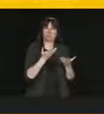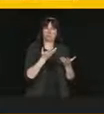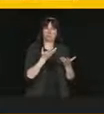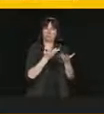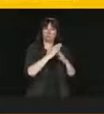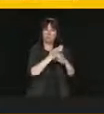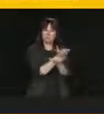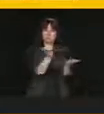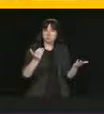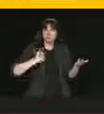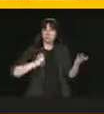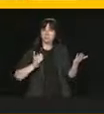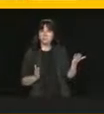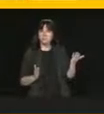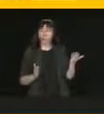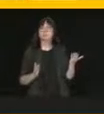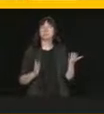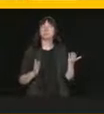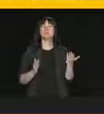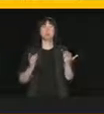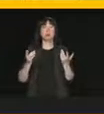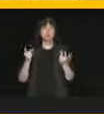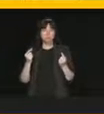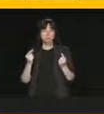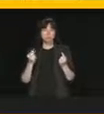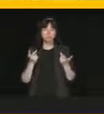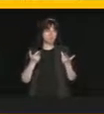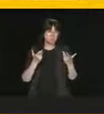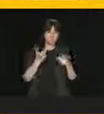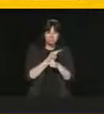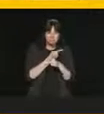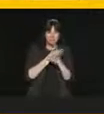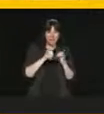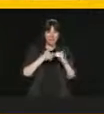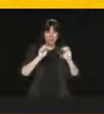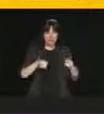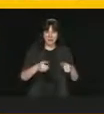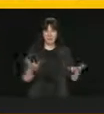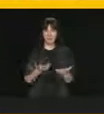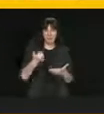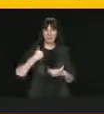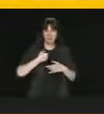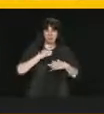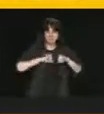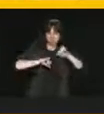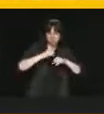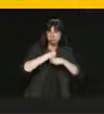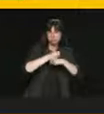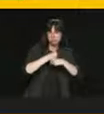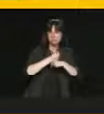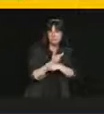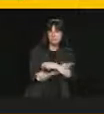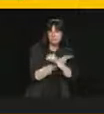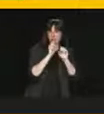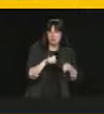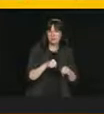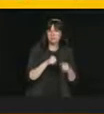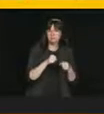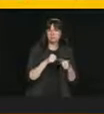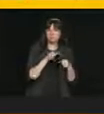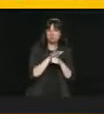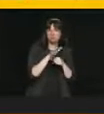citizens. So we are currently putting in place a proper production capacity here in Canada so that we can respond respond to